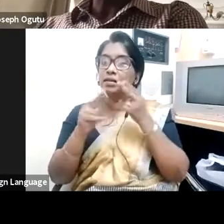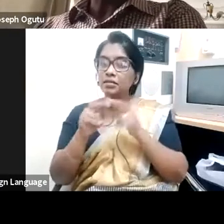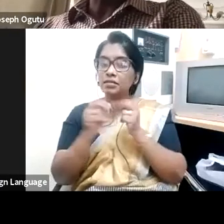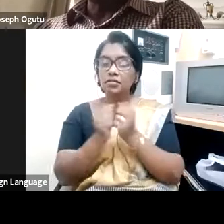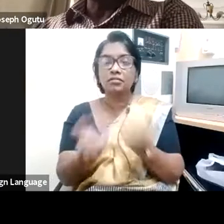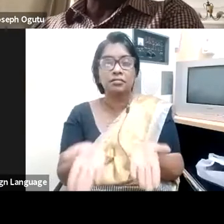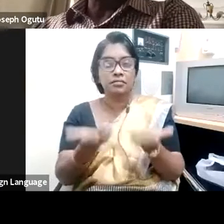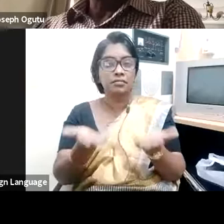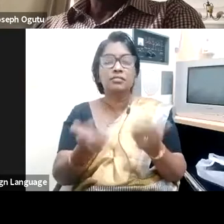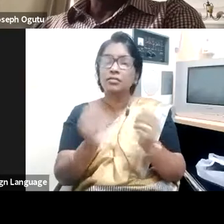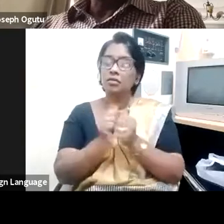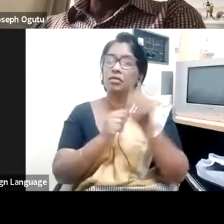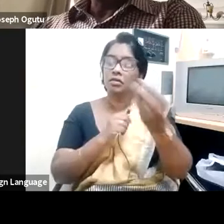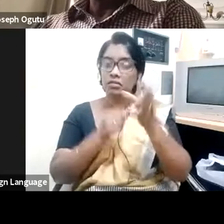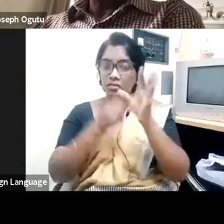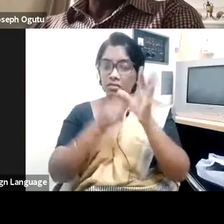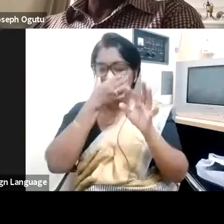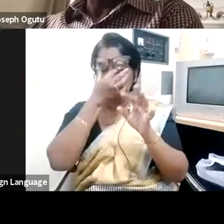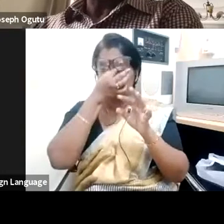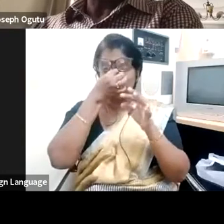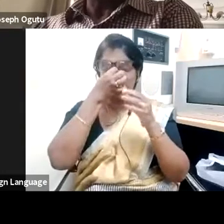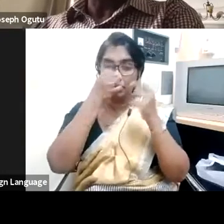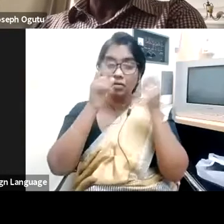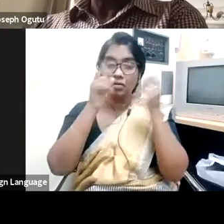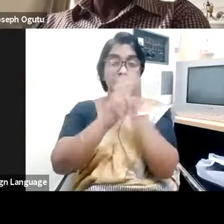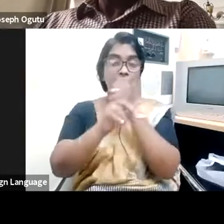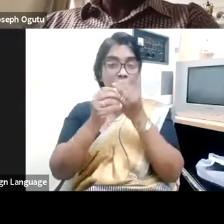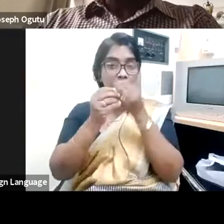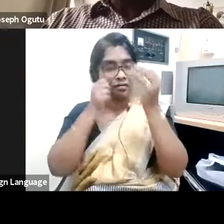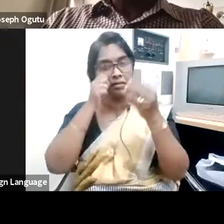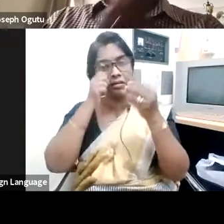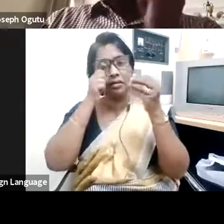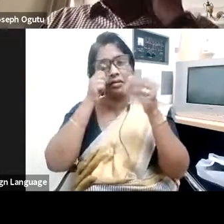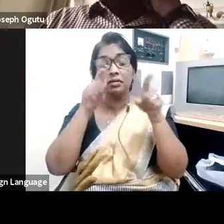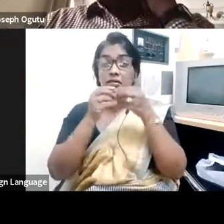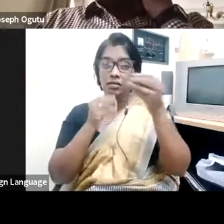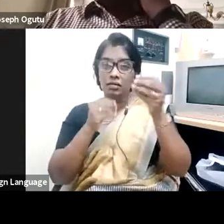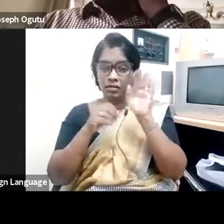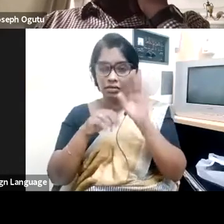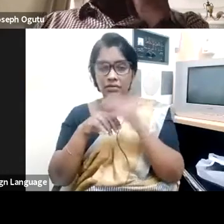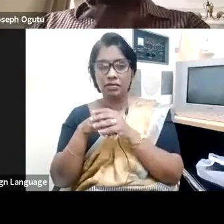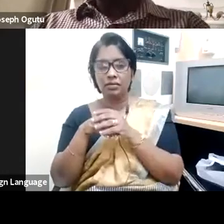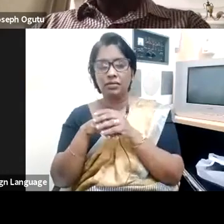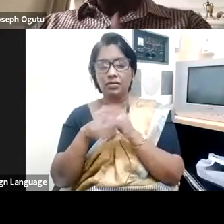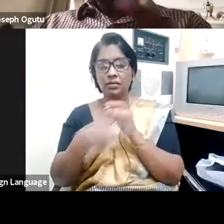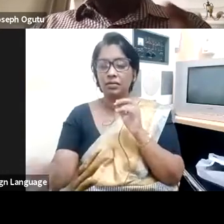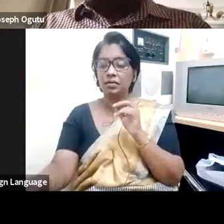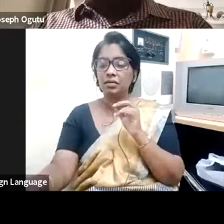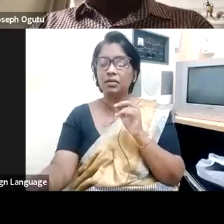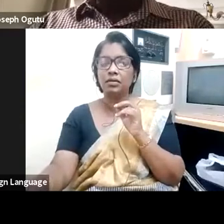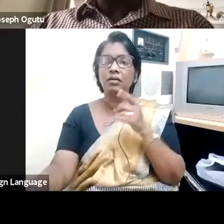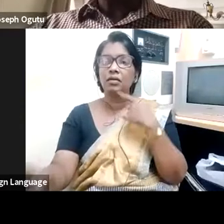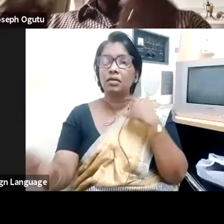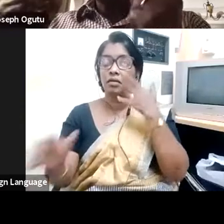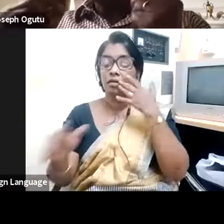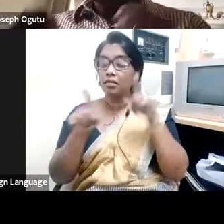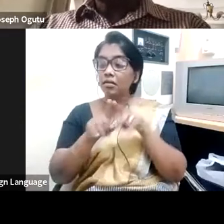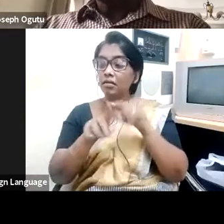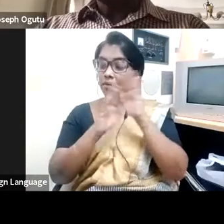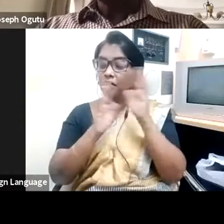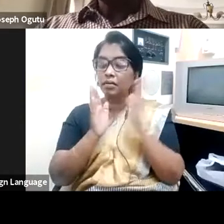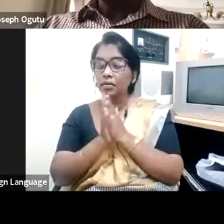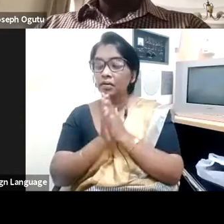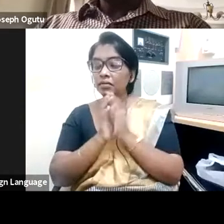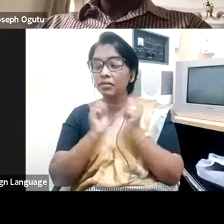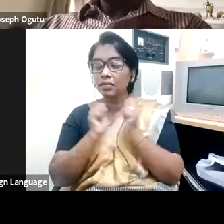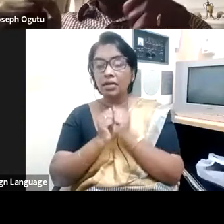our call center, our contact center, not the mainstream business, So you have to encourage that. And then there will be